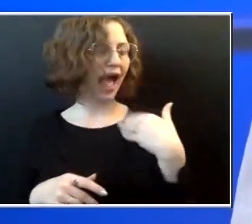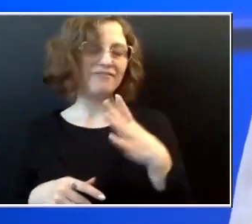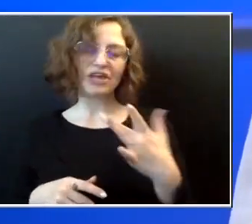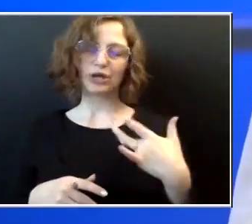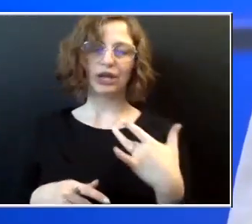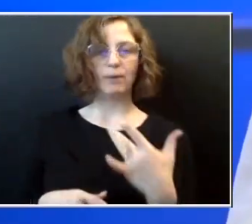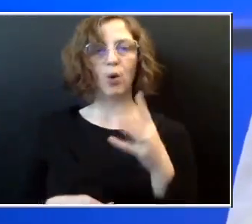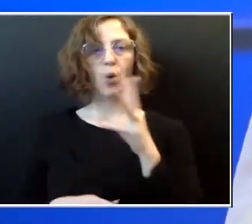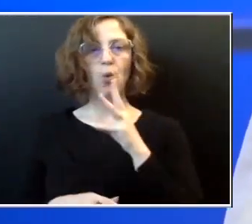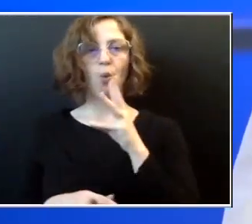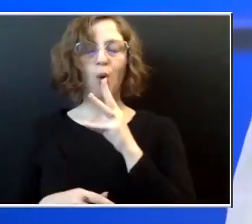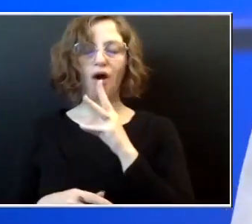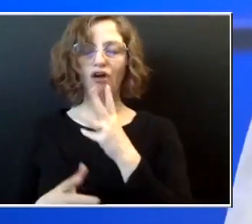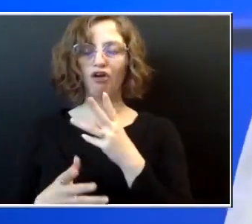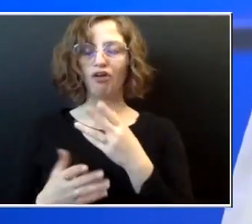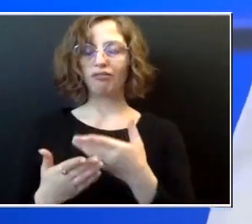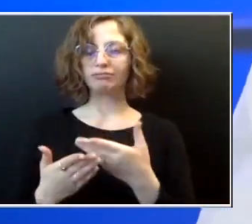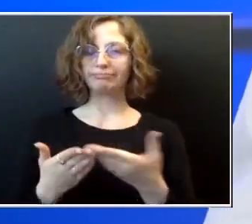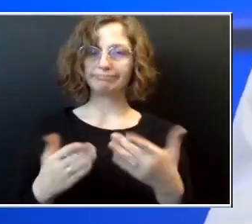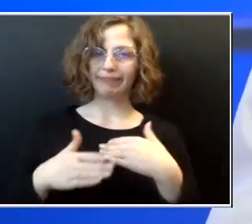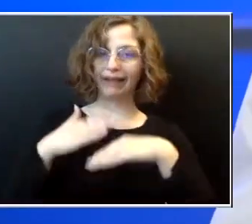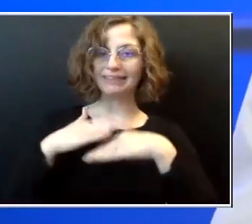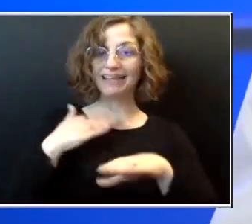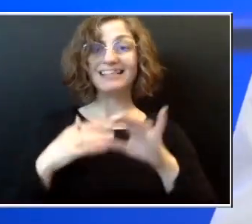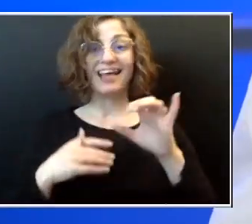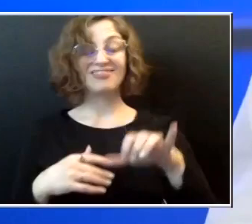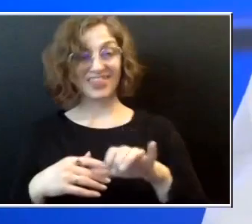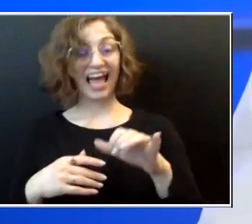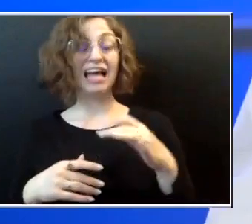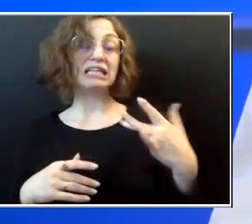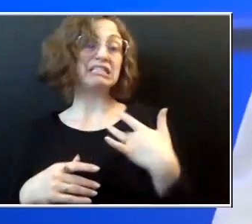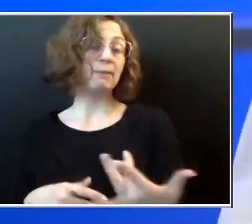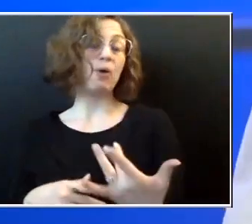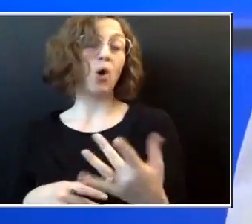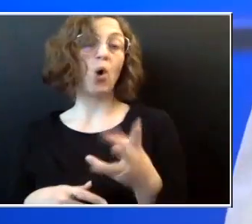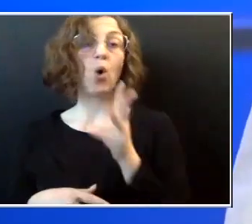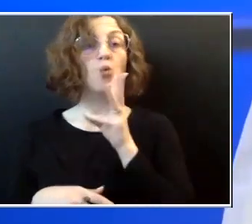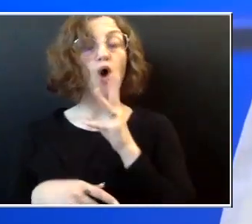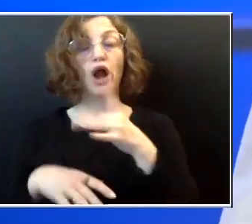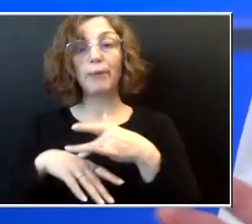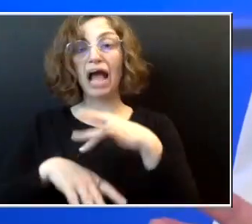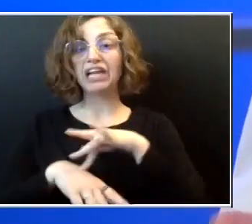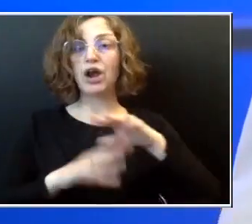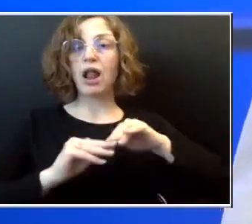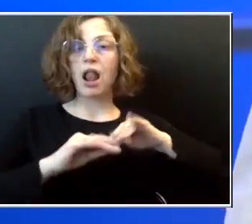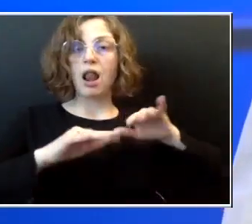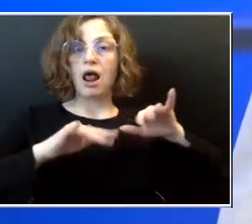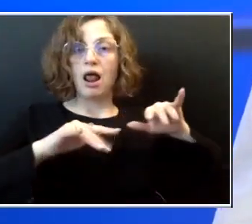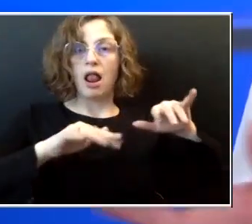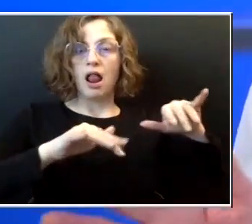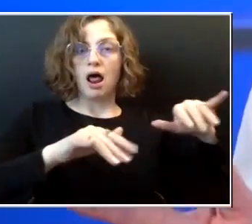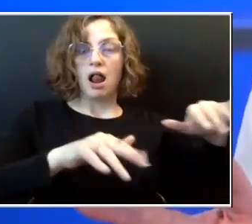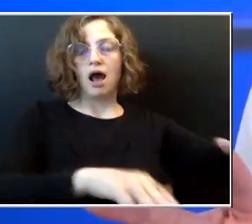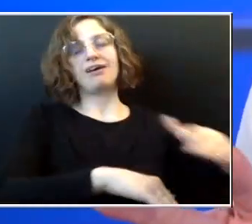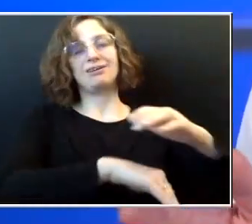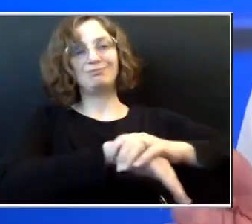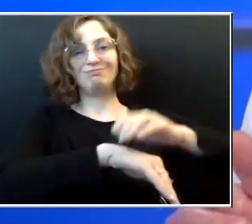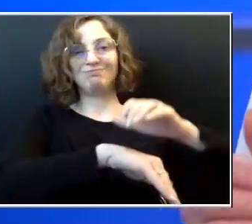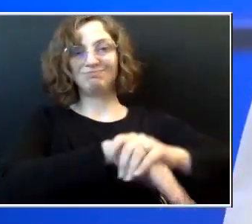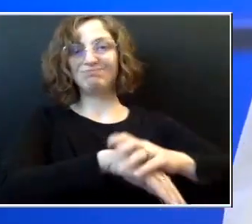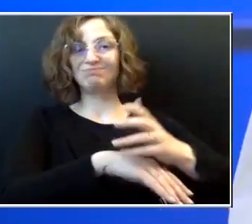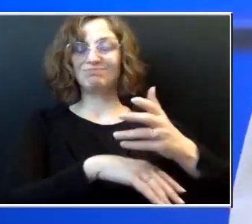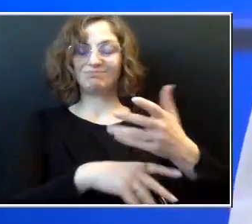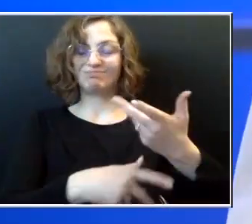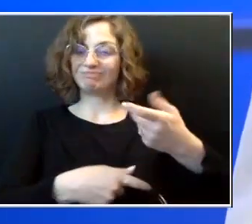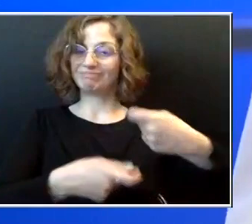waterborne bacteria spread quickly into the British troops, British traders, and it followed paths of commerce